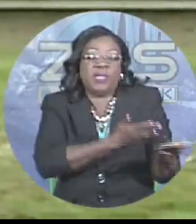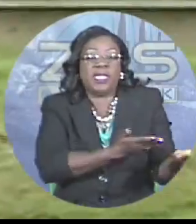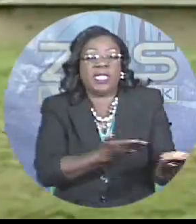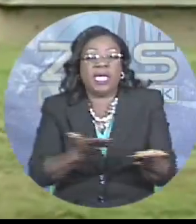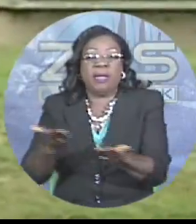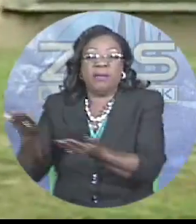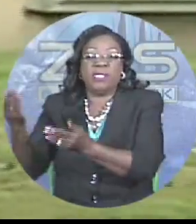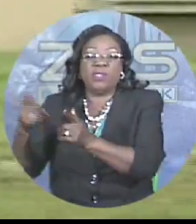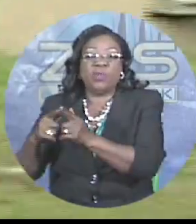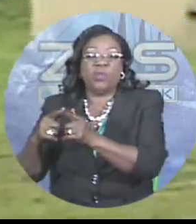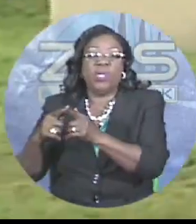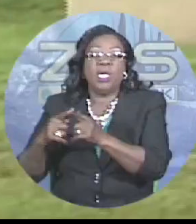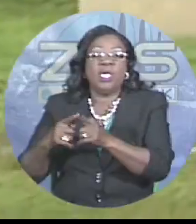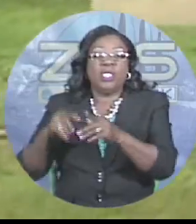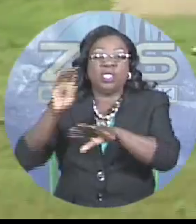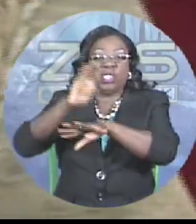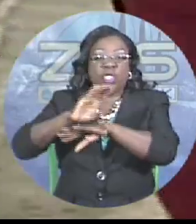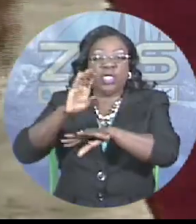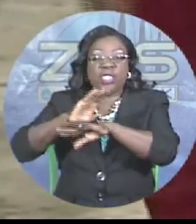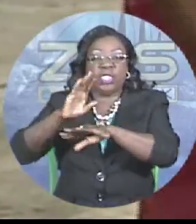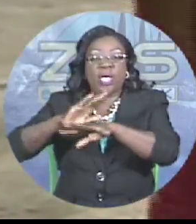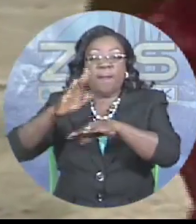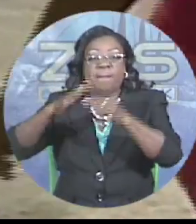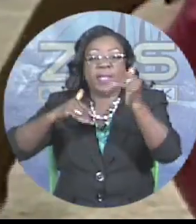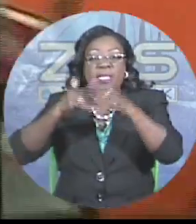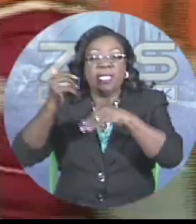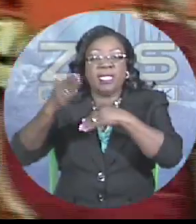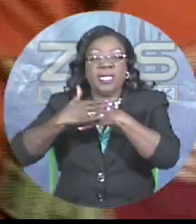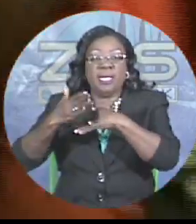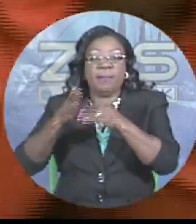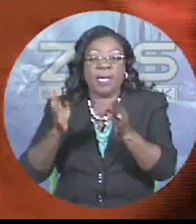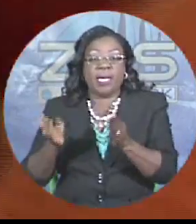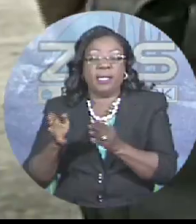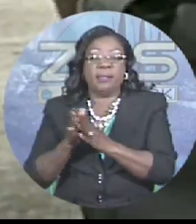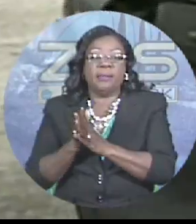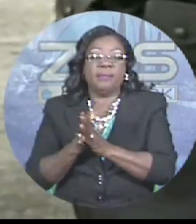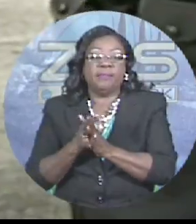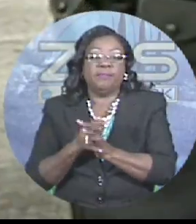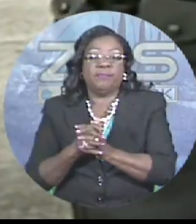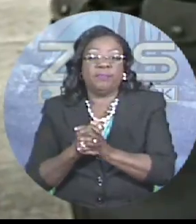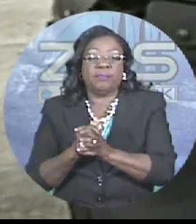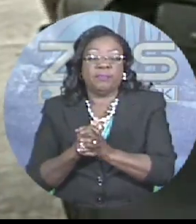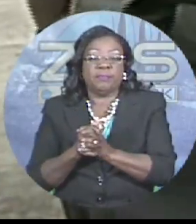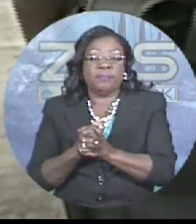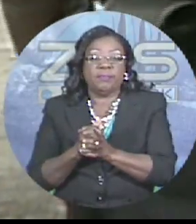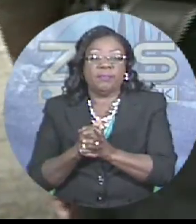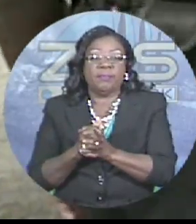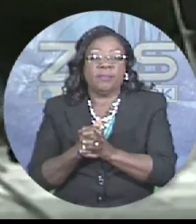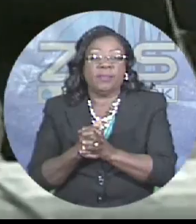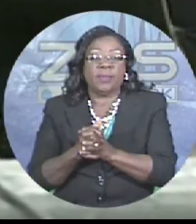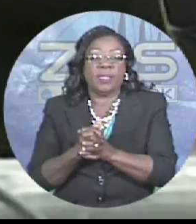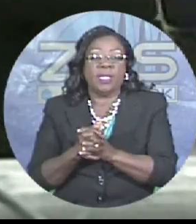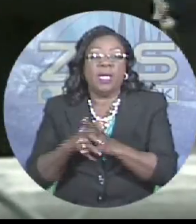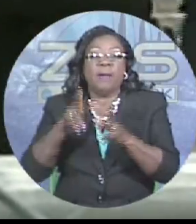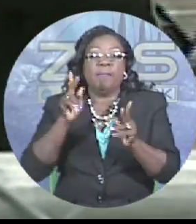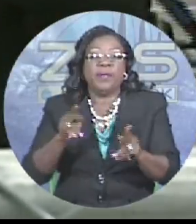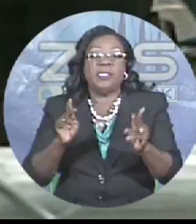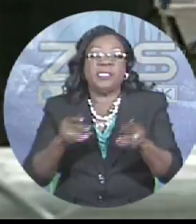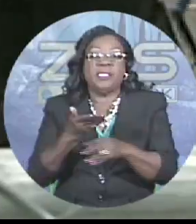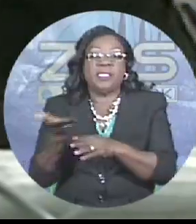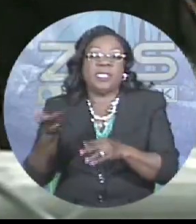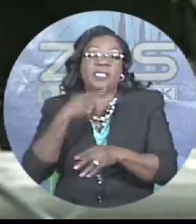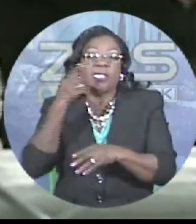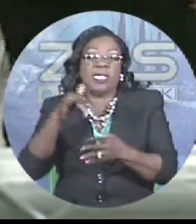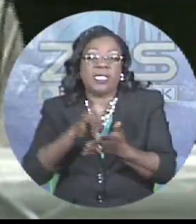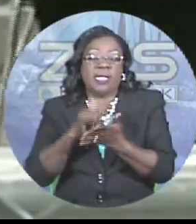B. Pestina Center, which is used as a special needs shelter in the event of emergencies such as this. Persons on the scene